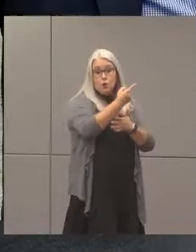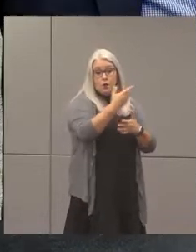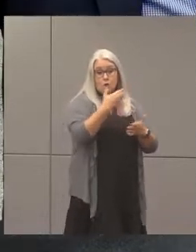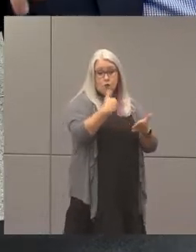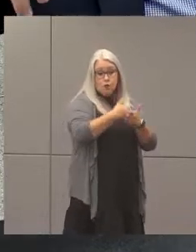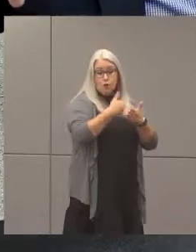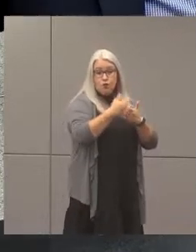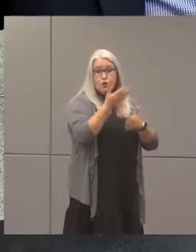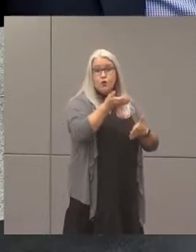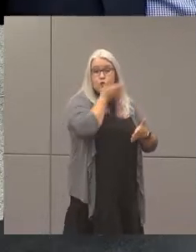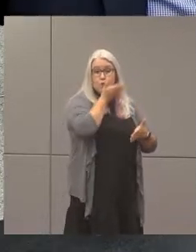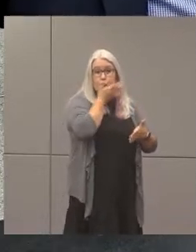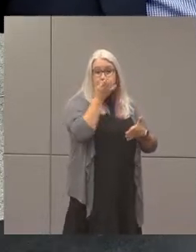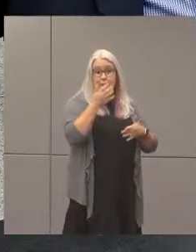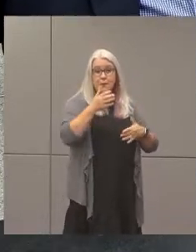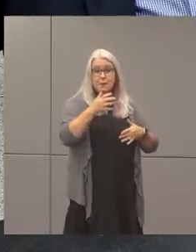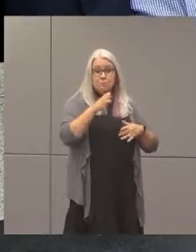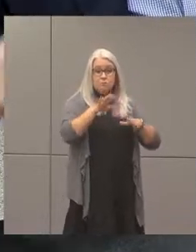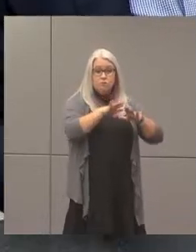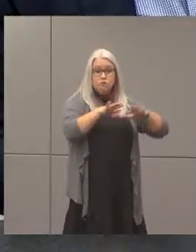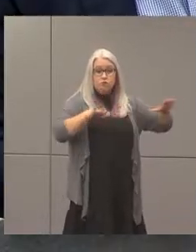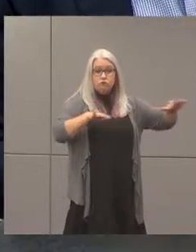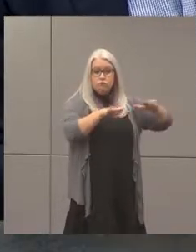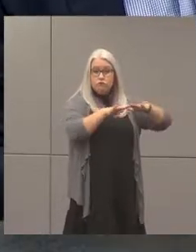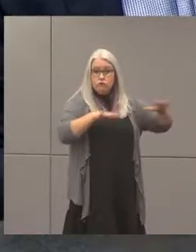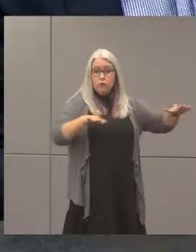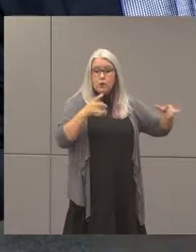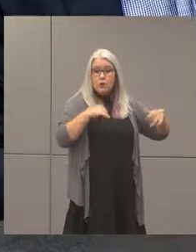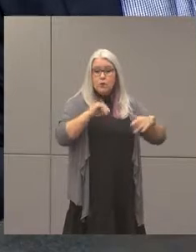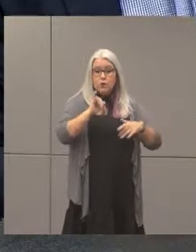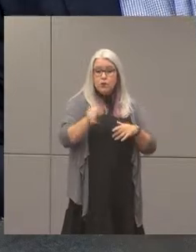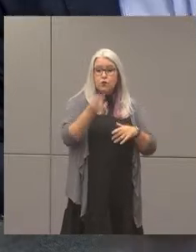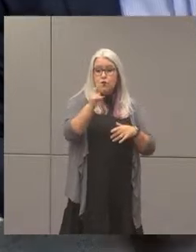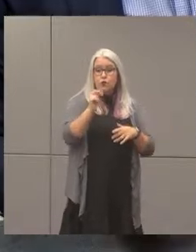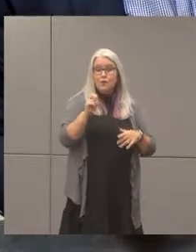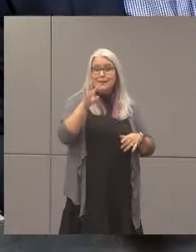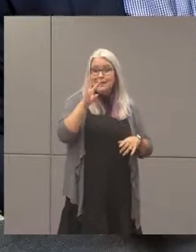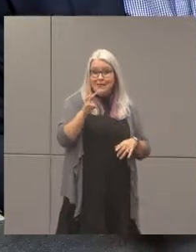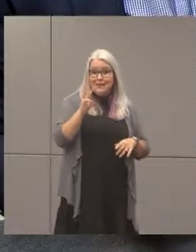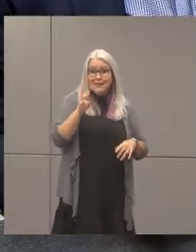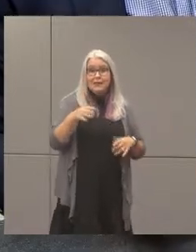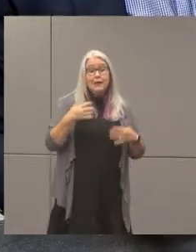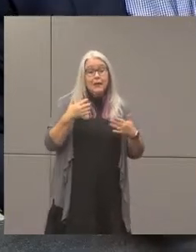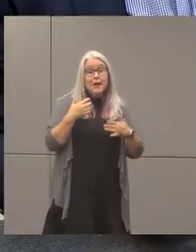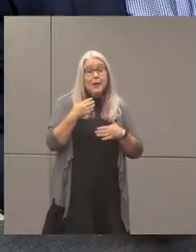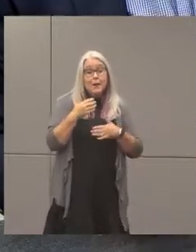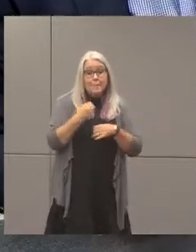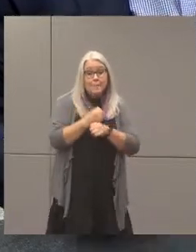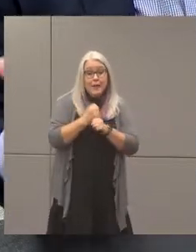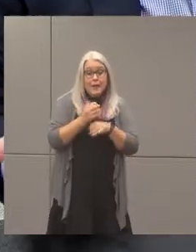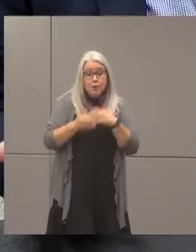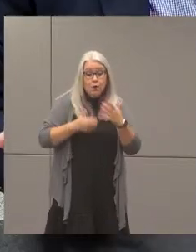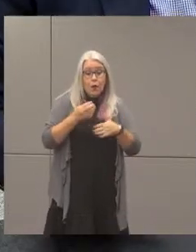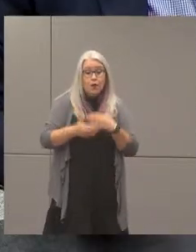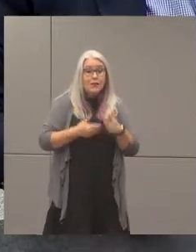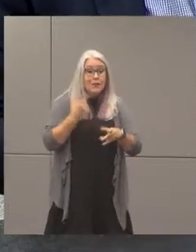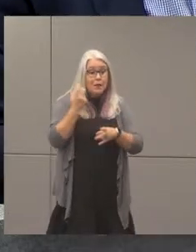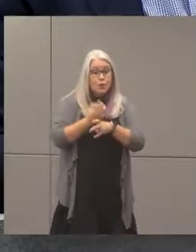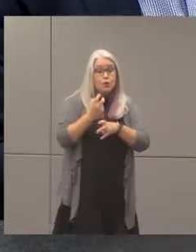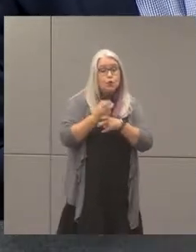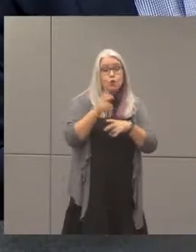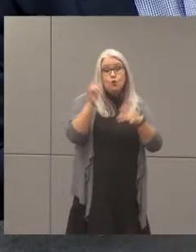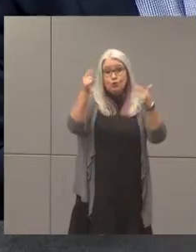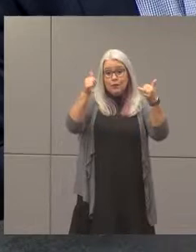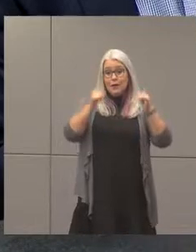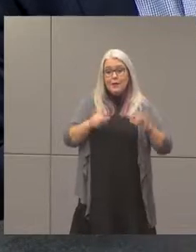lawn between this building and MMB, will begin on June the 6th. So we're making progress on the stone signs. I don't have a report